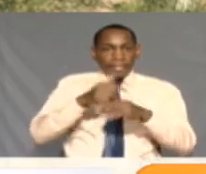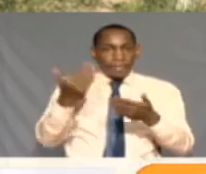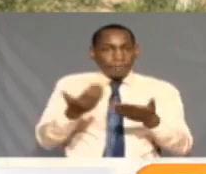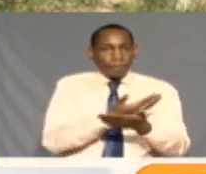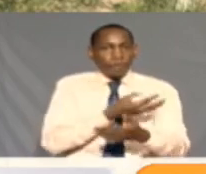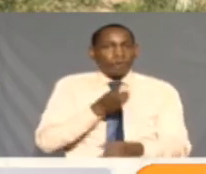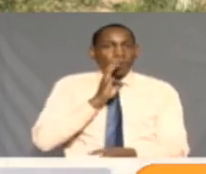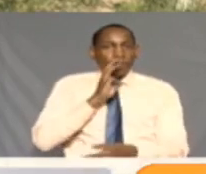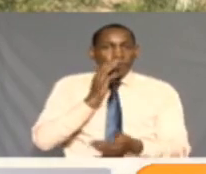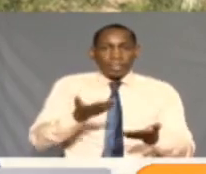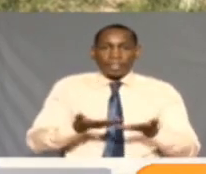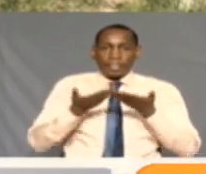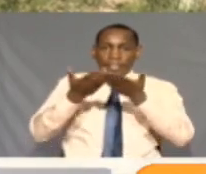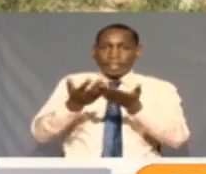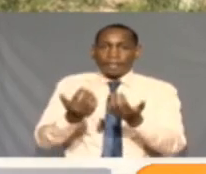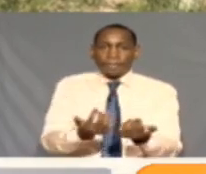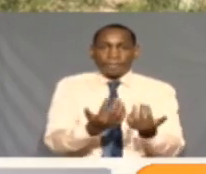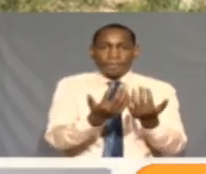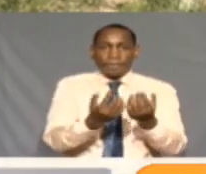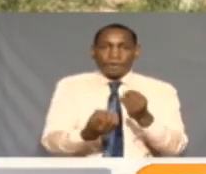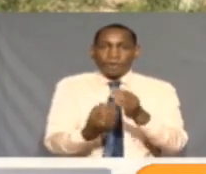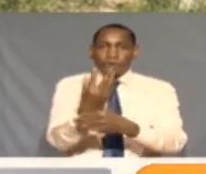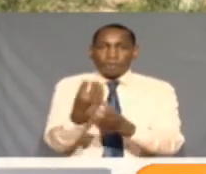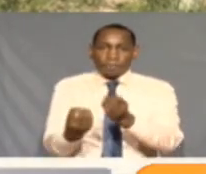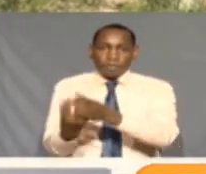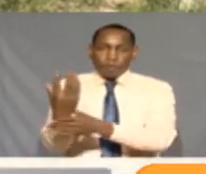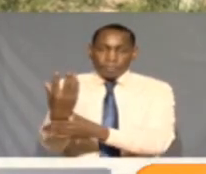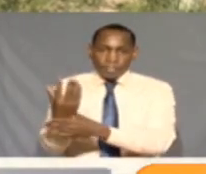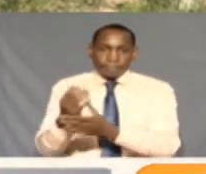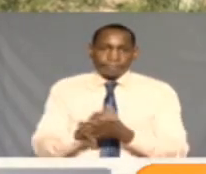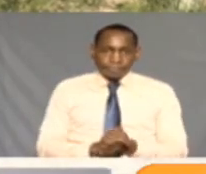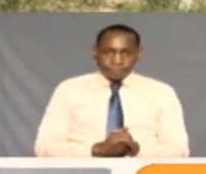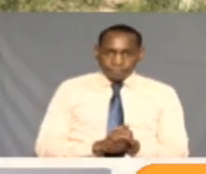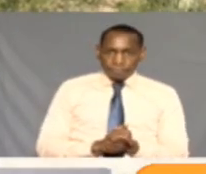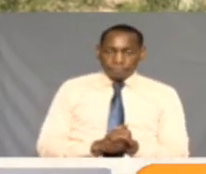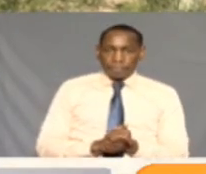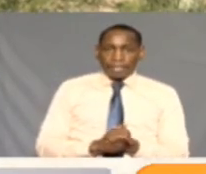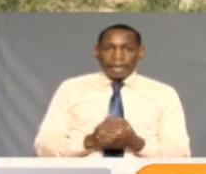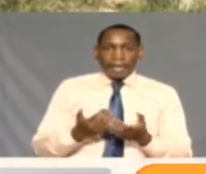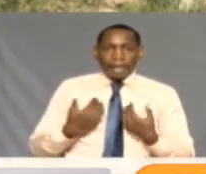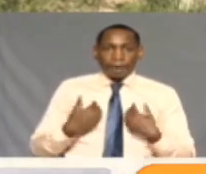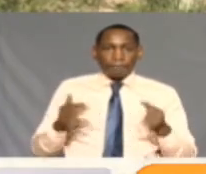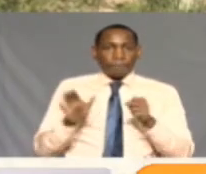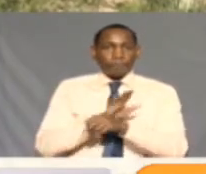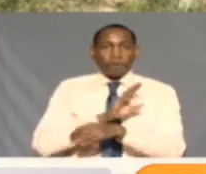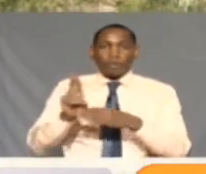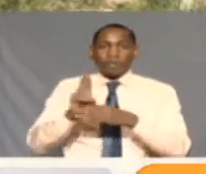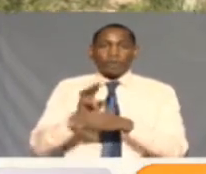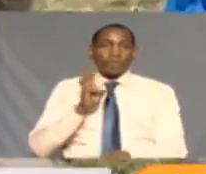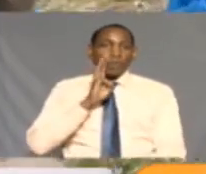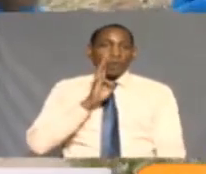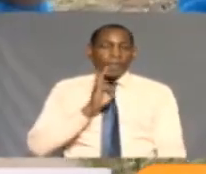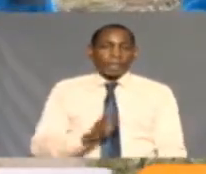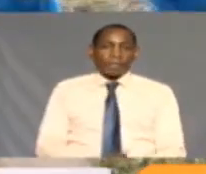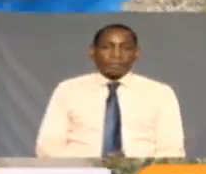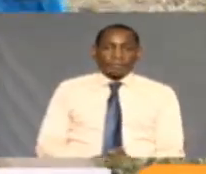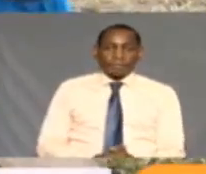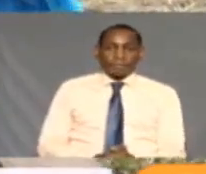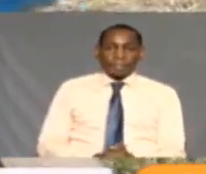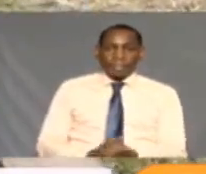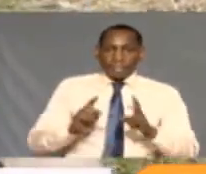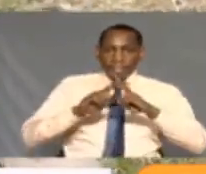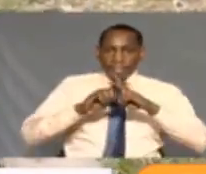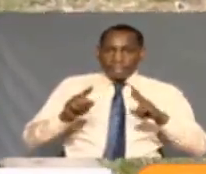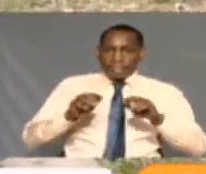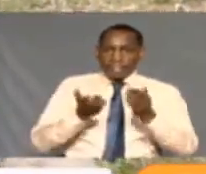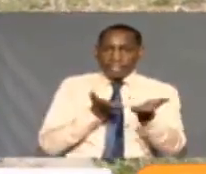that, now we take it to the crops. So we actually now have optimal use of our water. Ndeto began